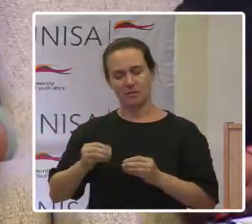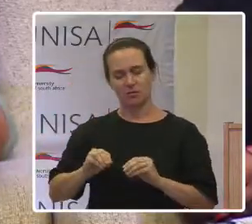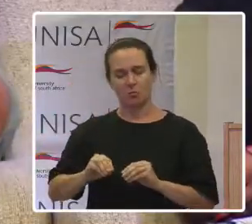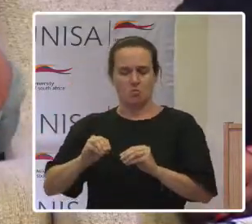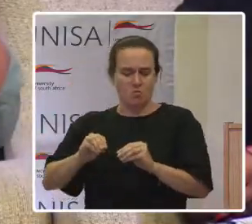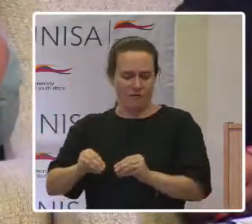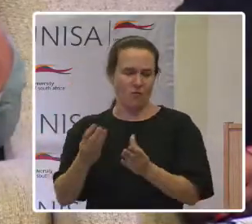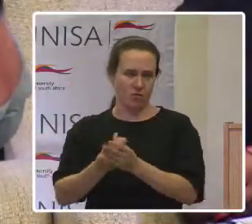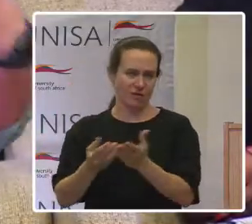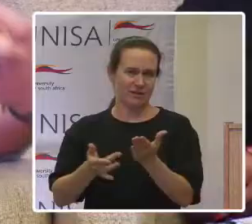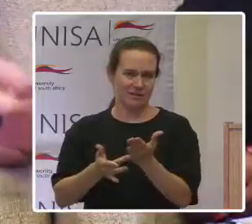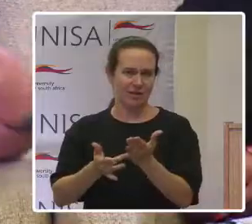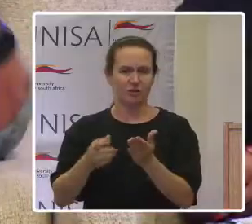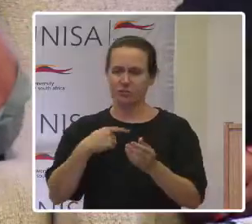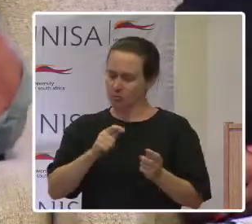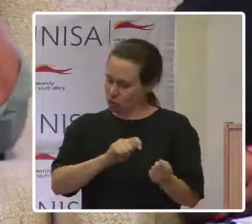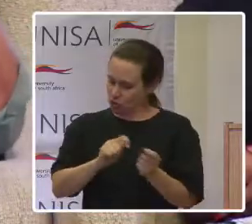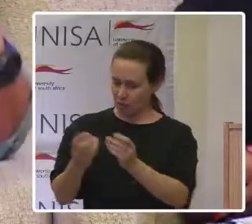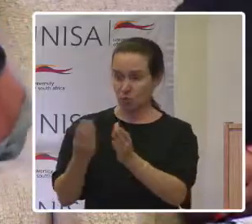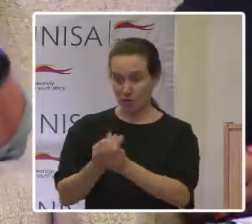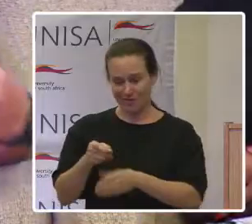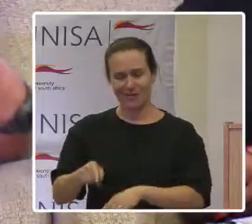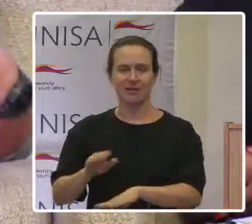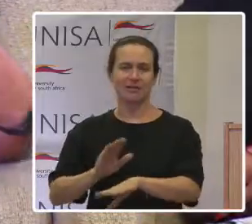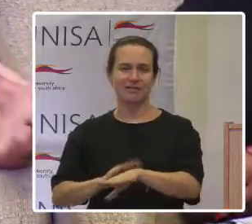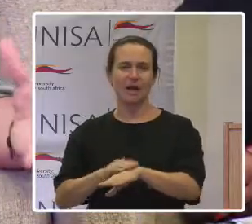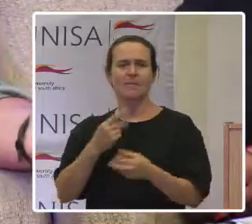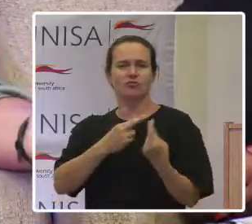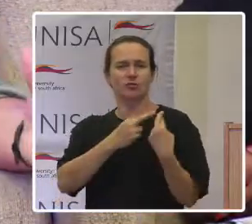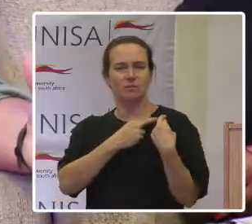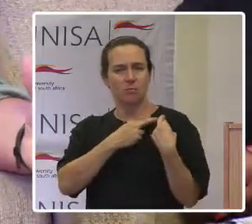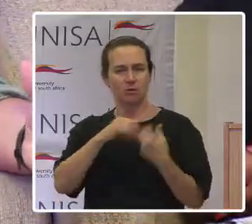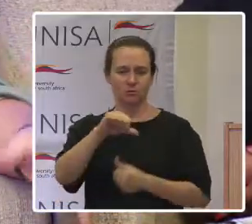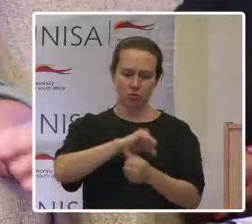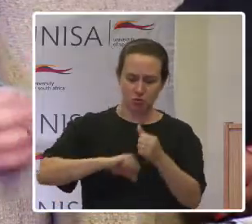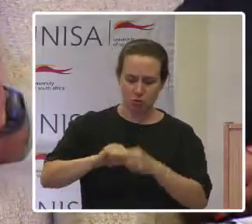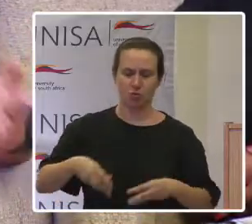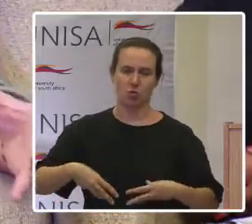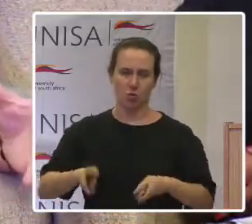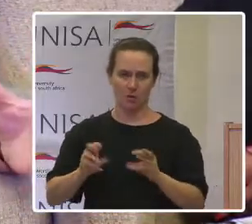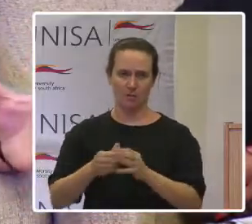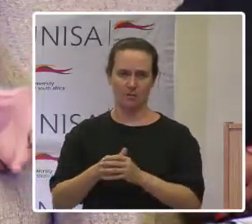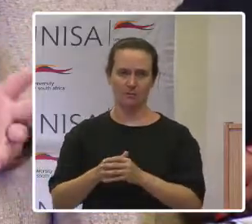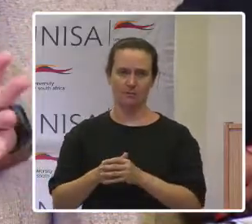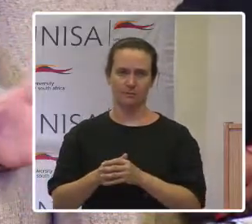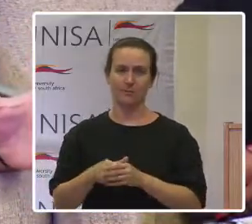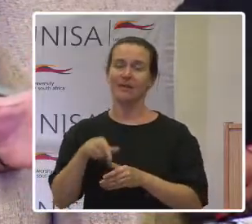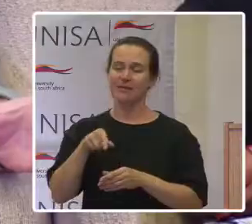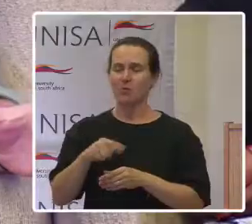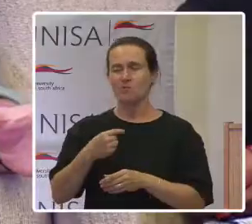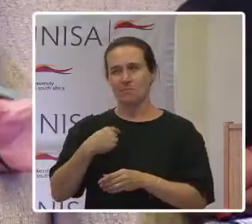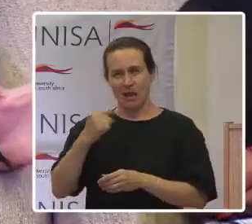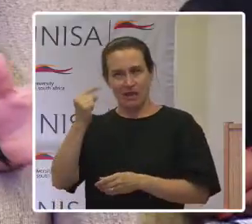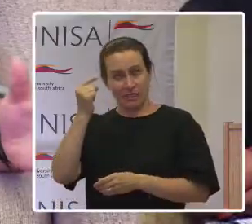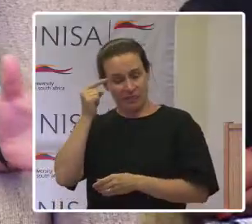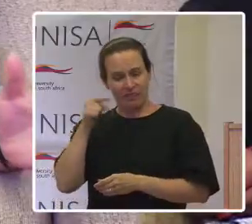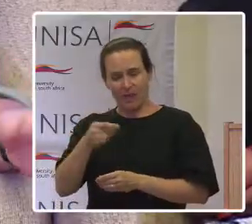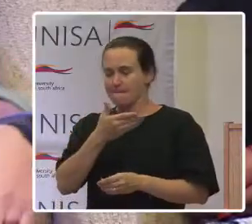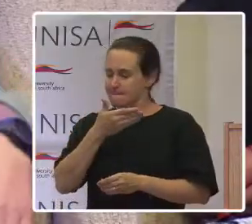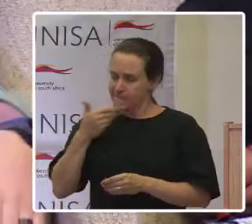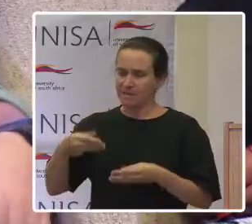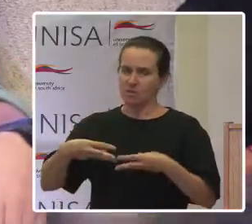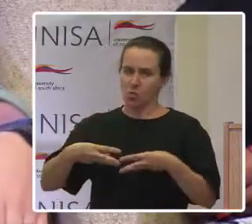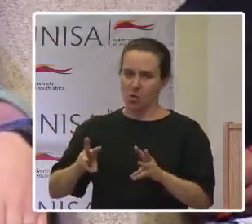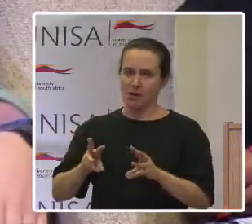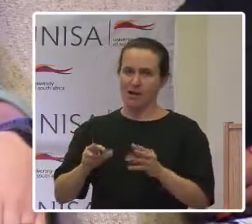but to evolve with the times in a very responsible social way is what I feel is the best way